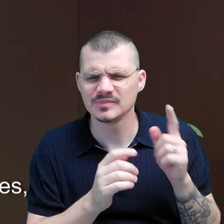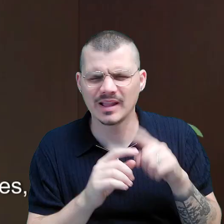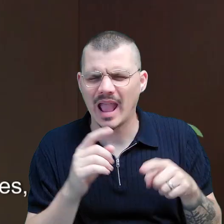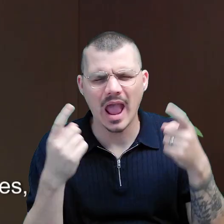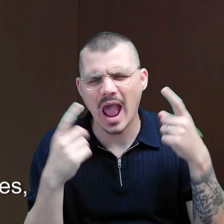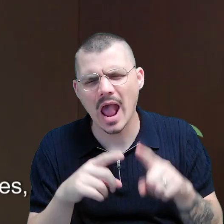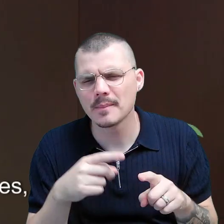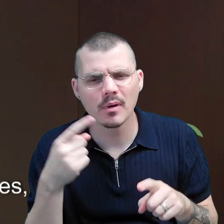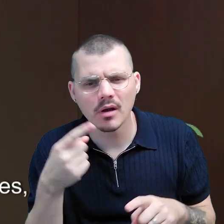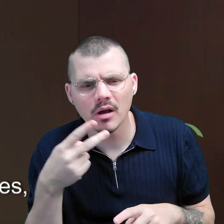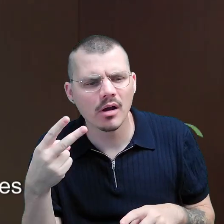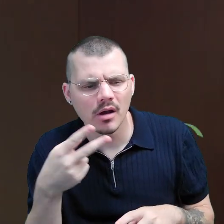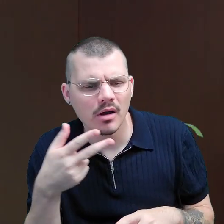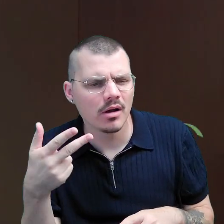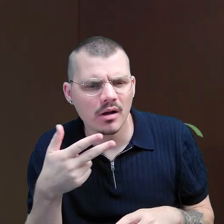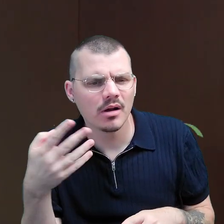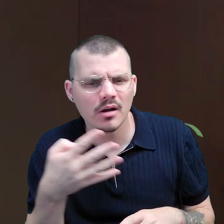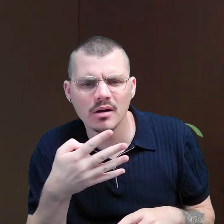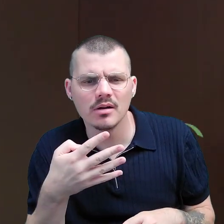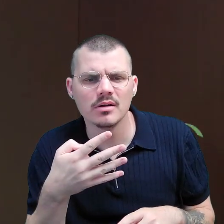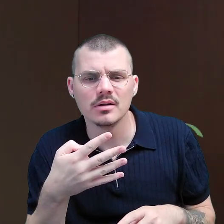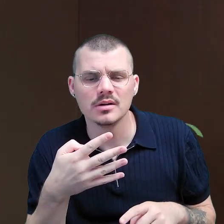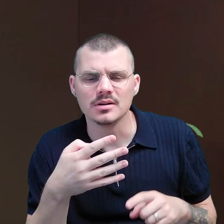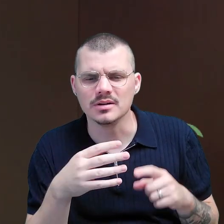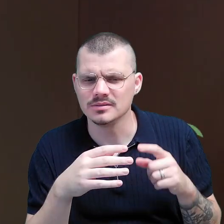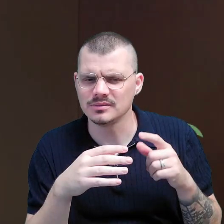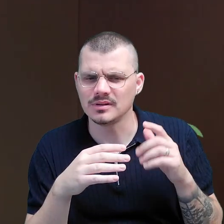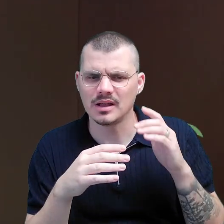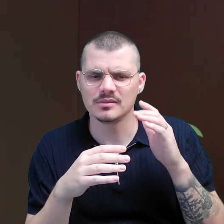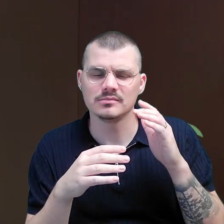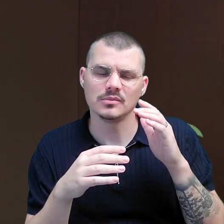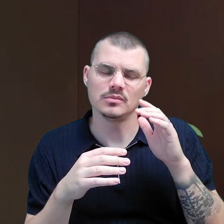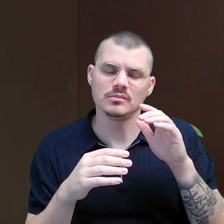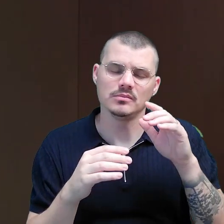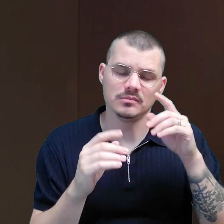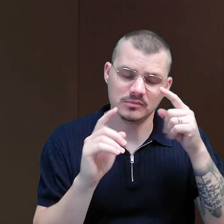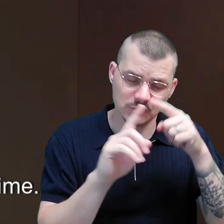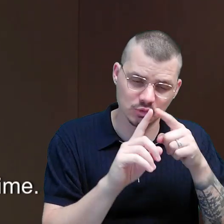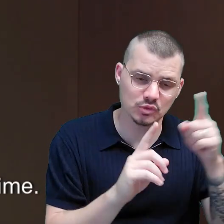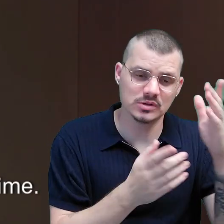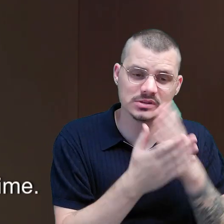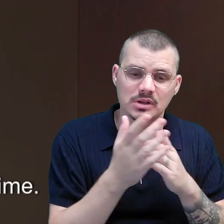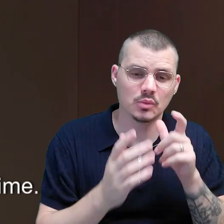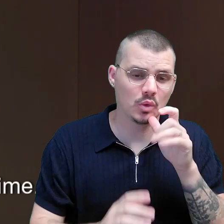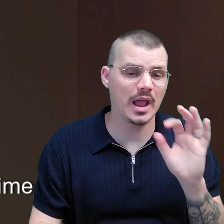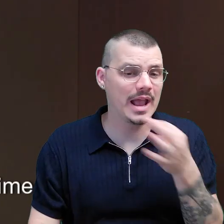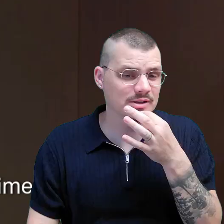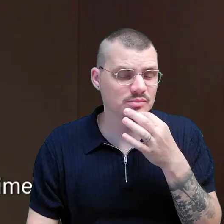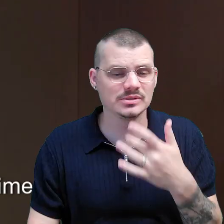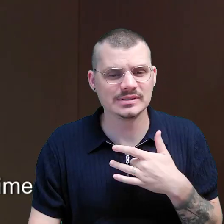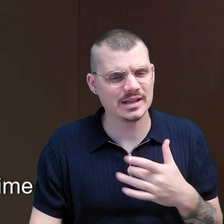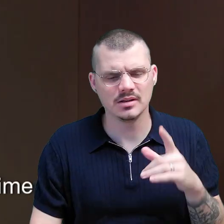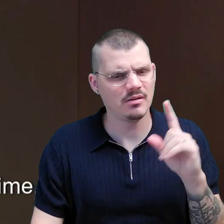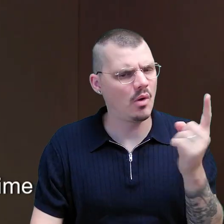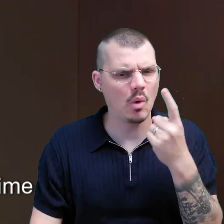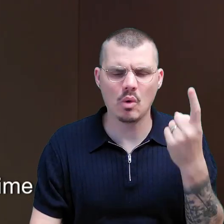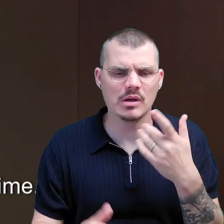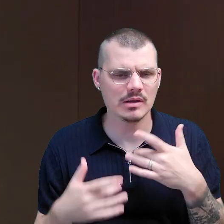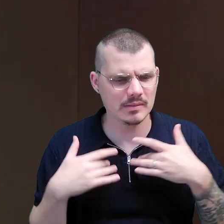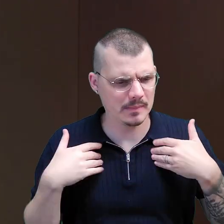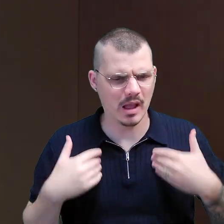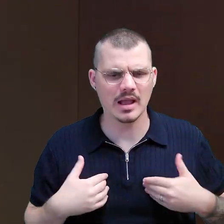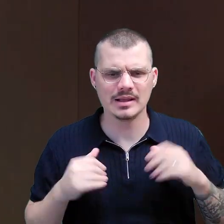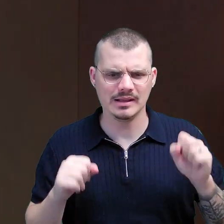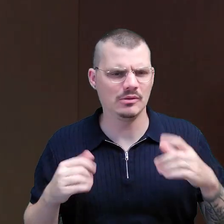in ones or twos or threes, according to some experts who believe you're only issued one at a